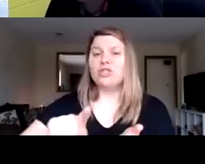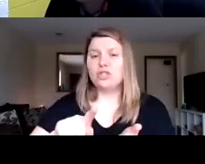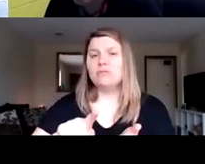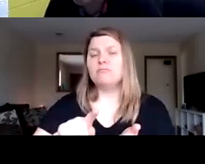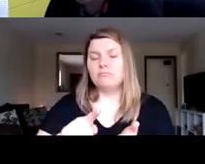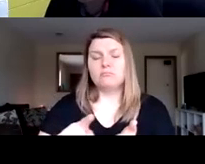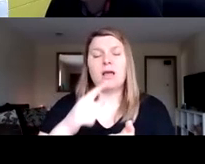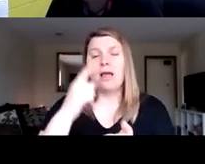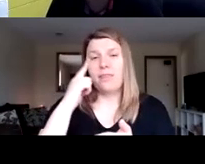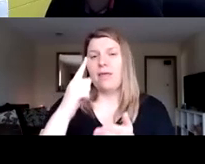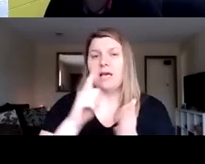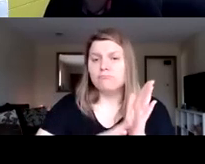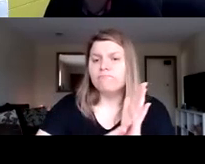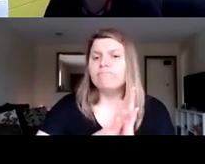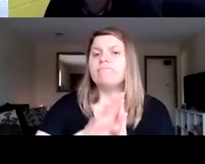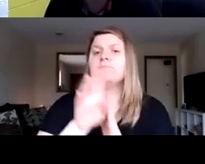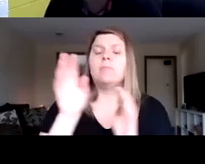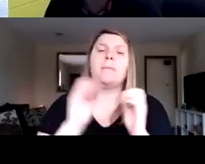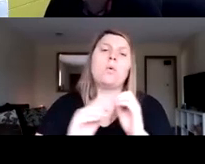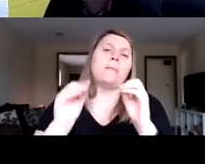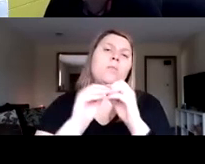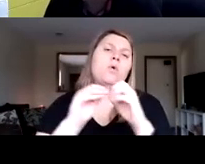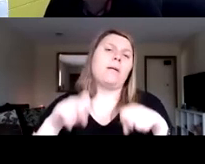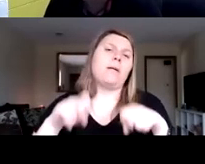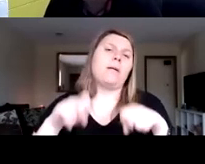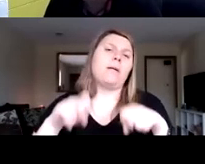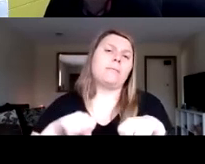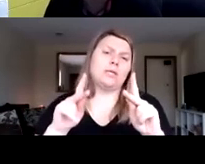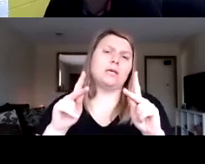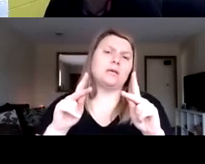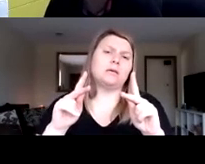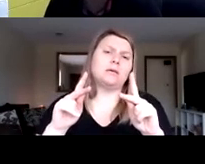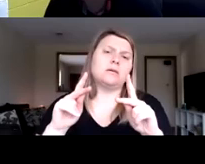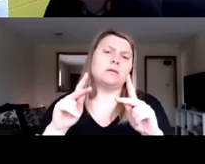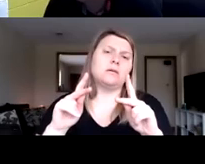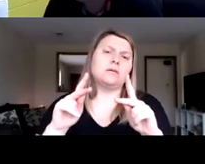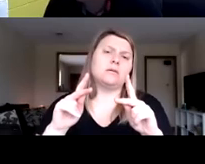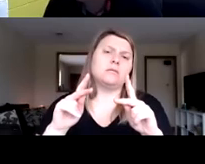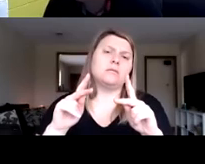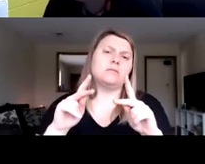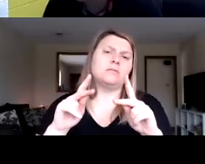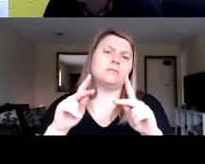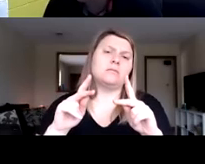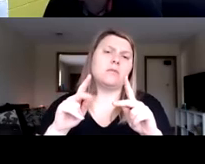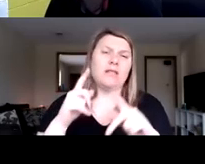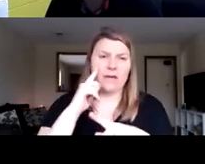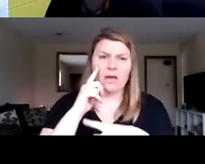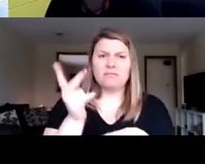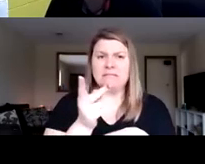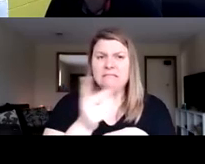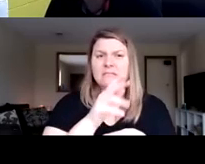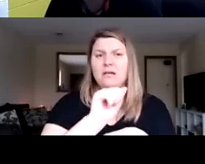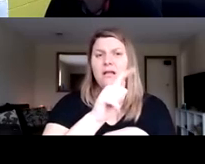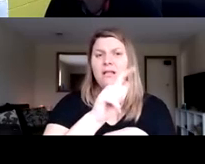that's growing. I think there's more and more opportunity. And I think Alexa, Christine, and